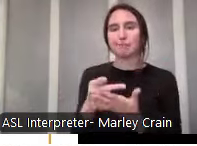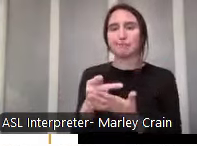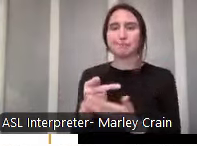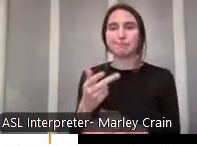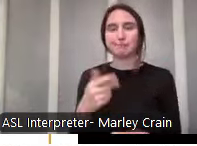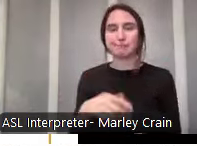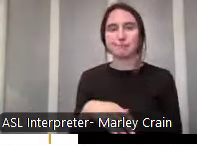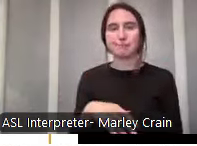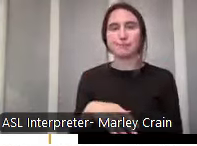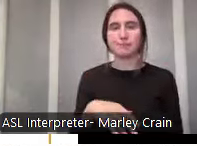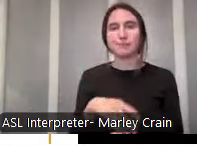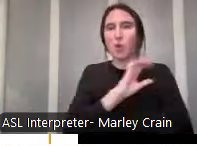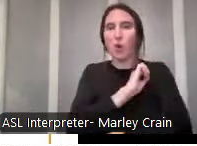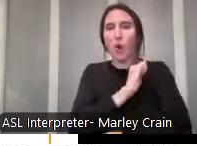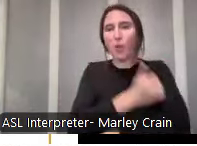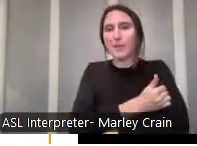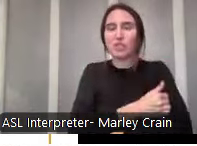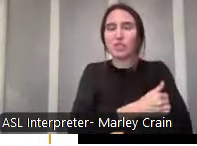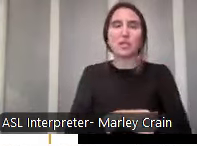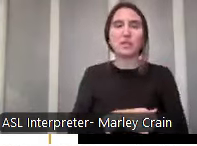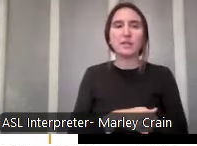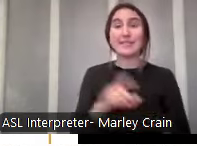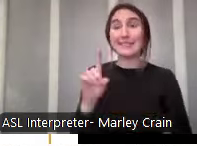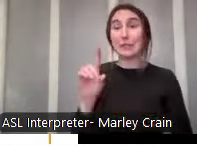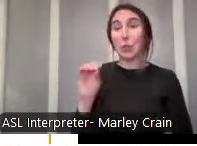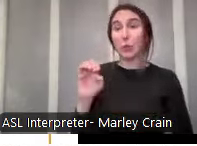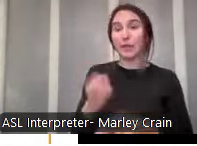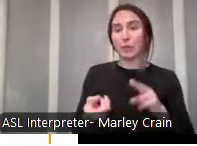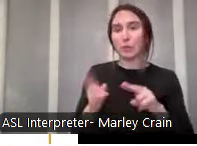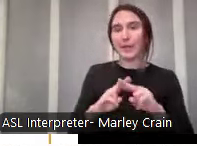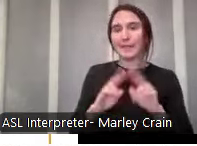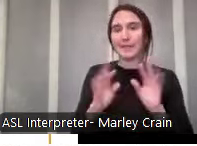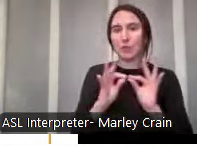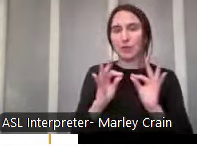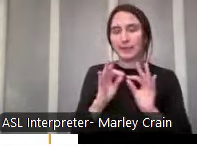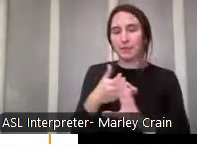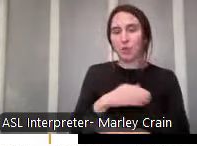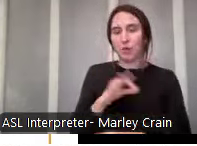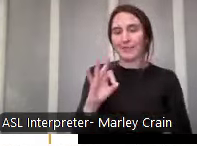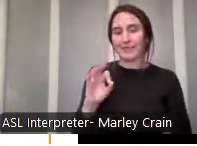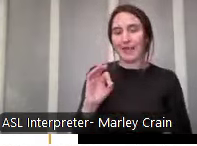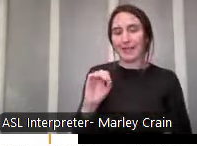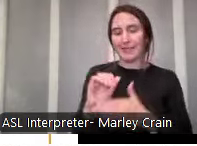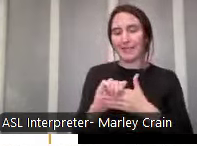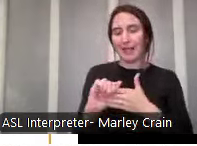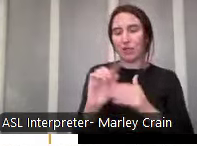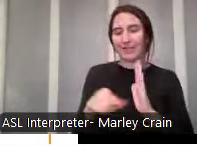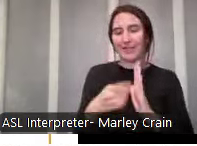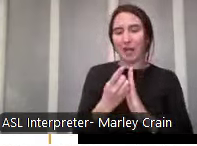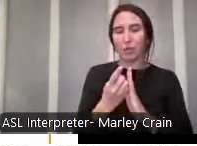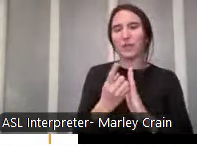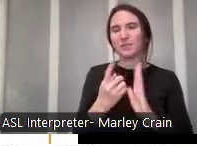rates. It used to be $90 an hour for most related services, a little bit more for some and less for